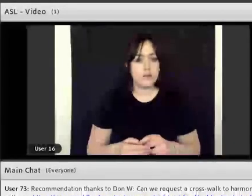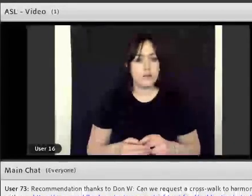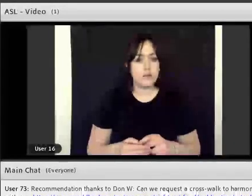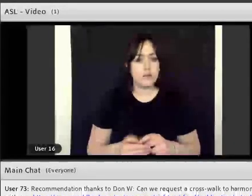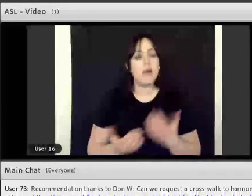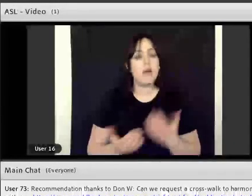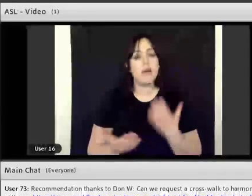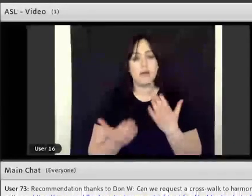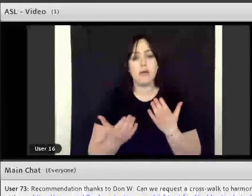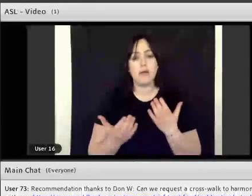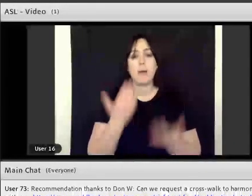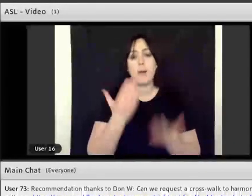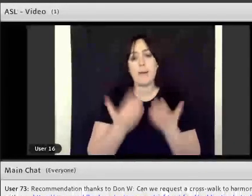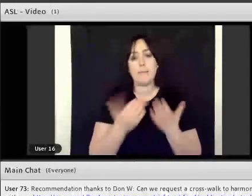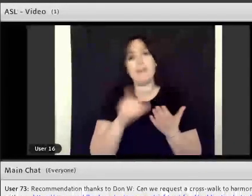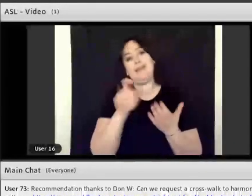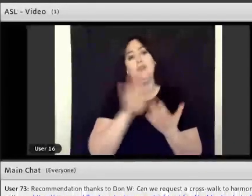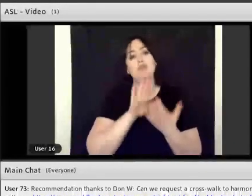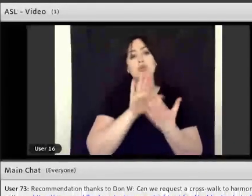may need addressing that, really.